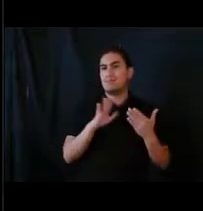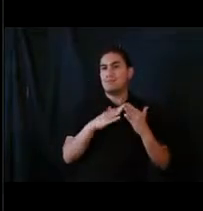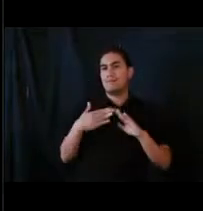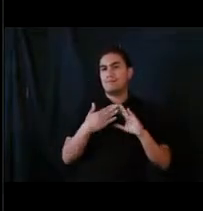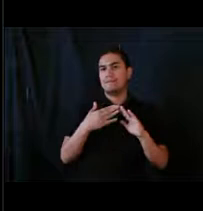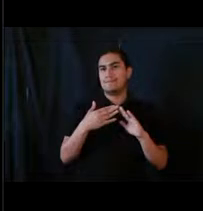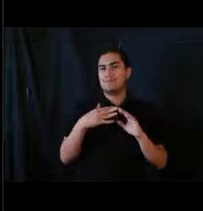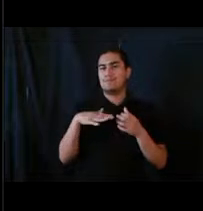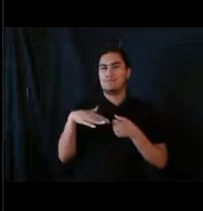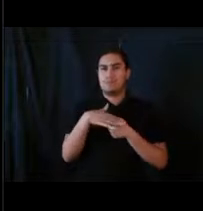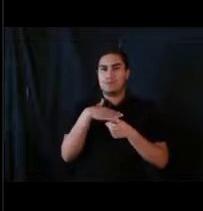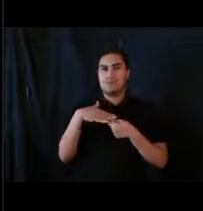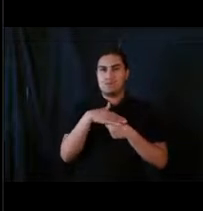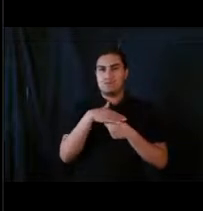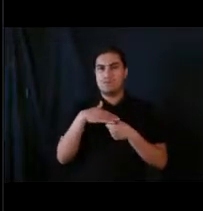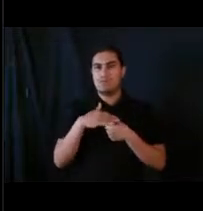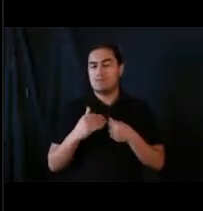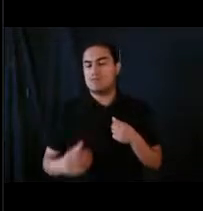in